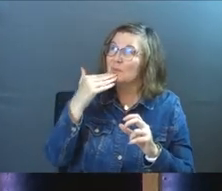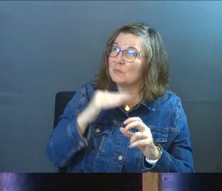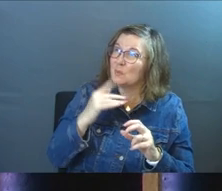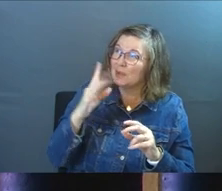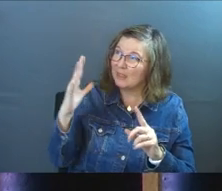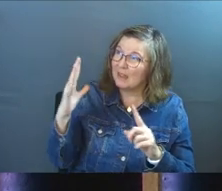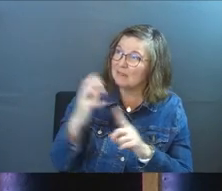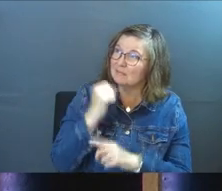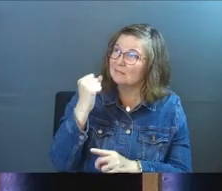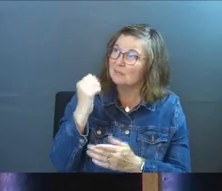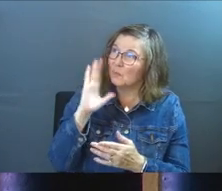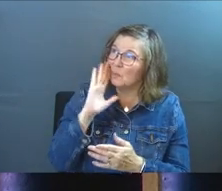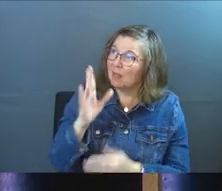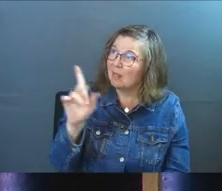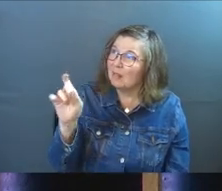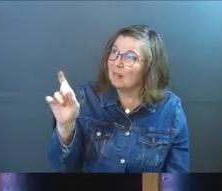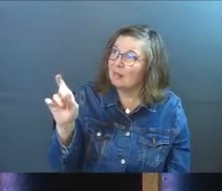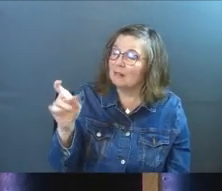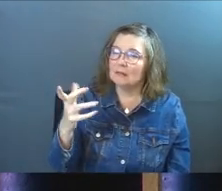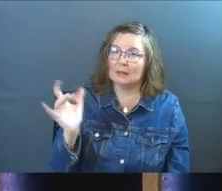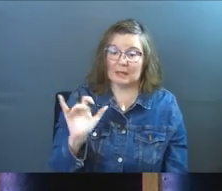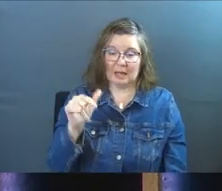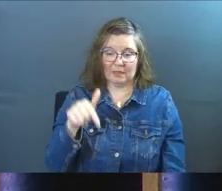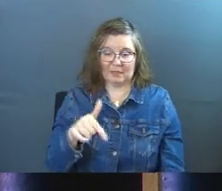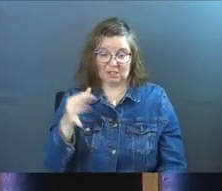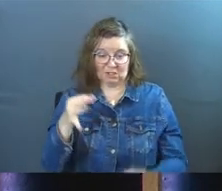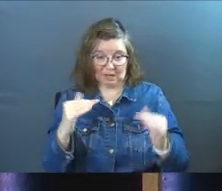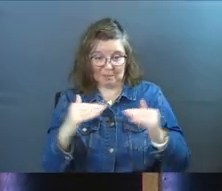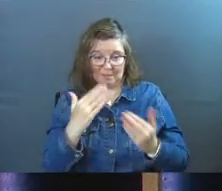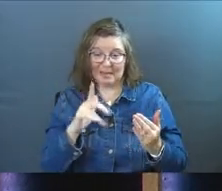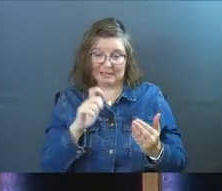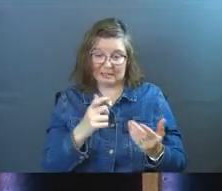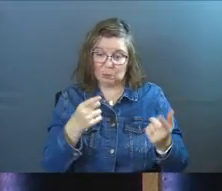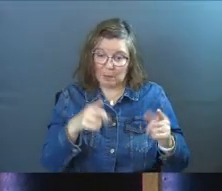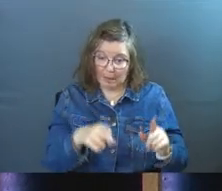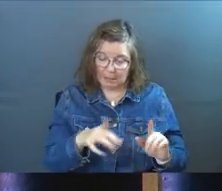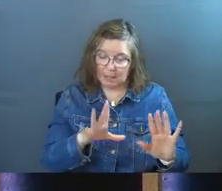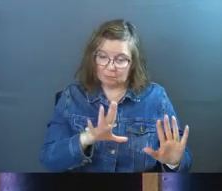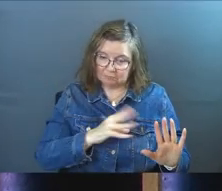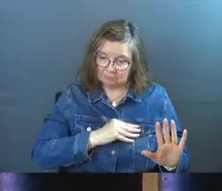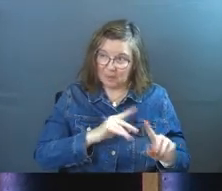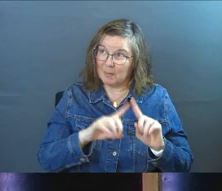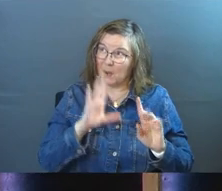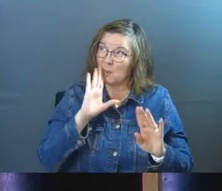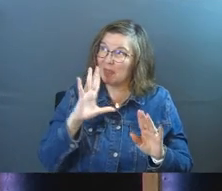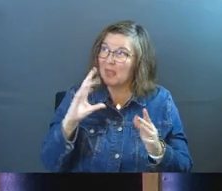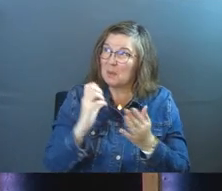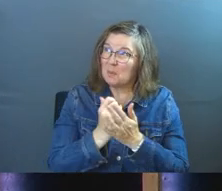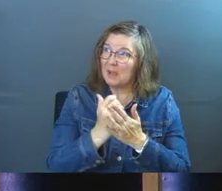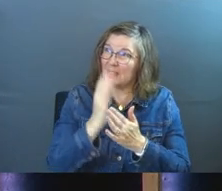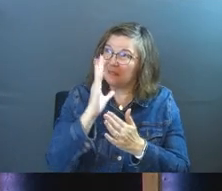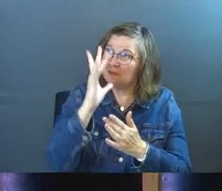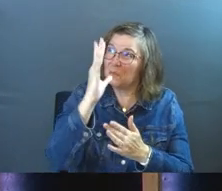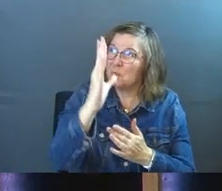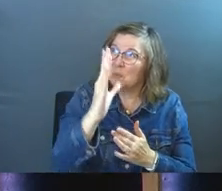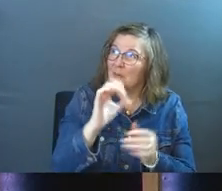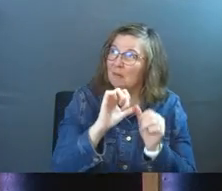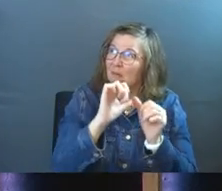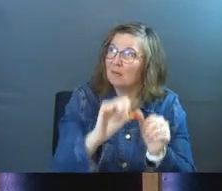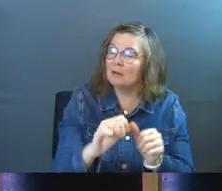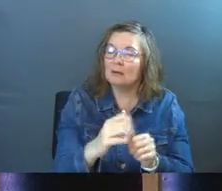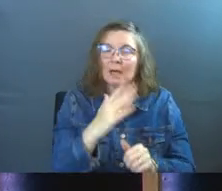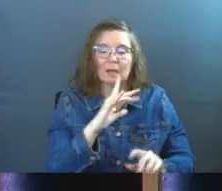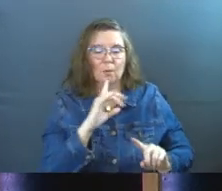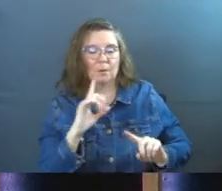guys ultimately win? Like, this judgment might need to come, but are they going to win in the end? And